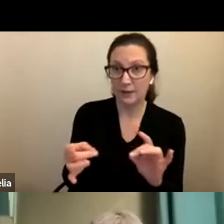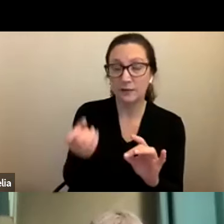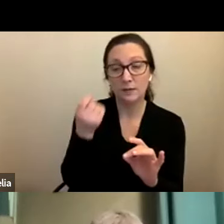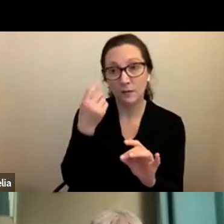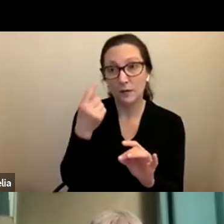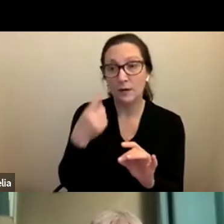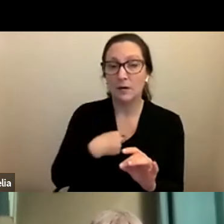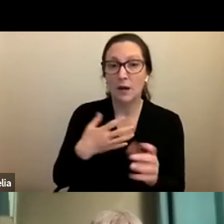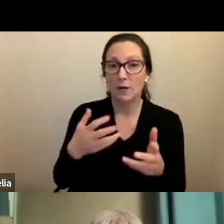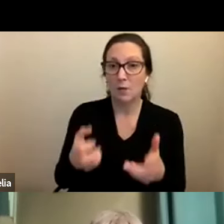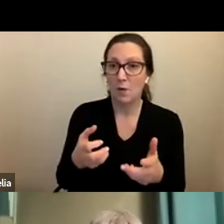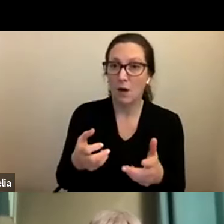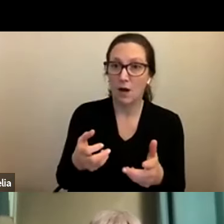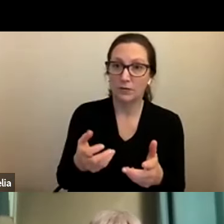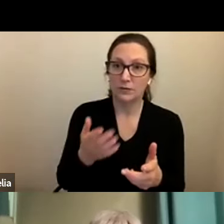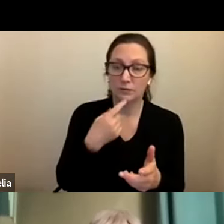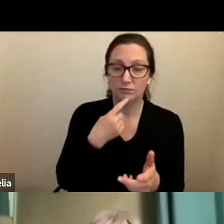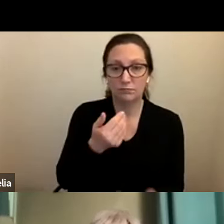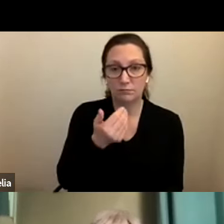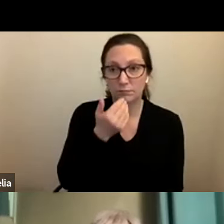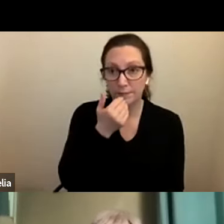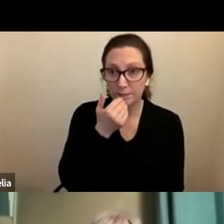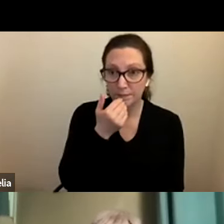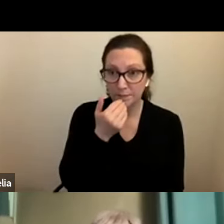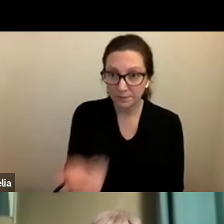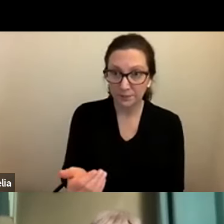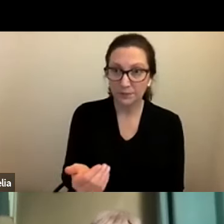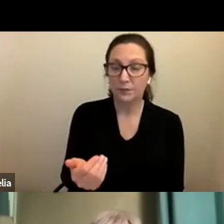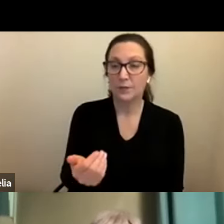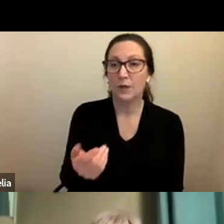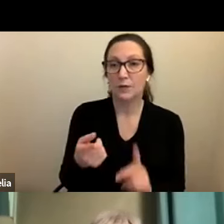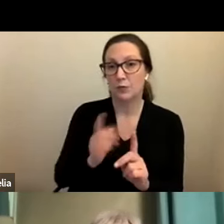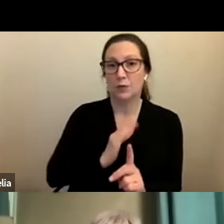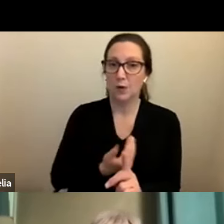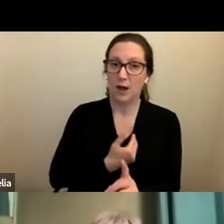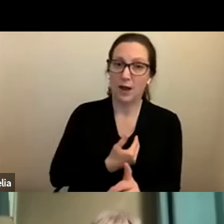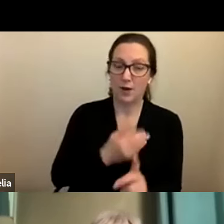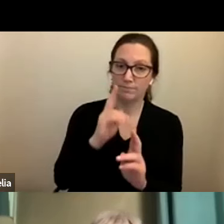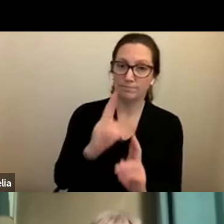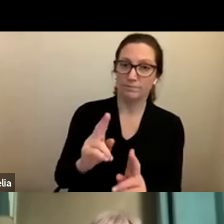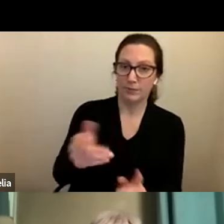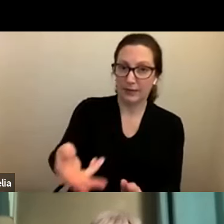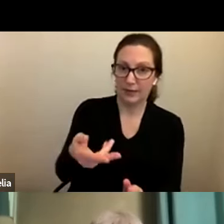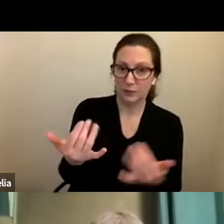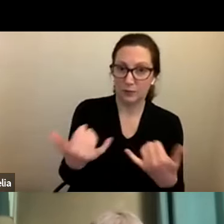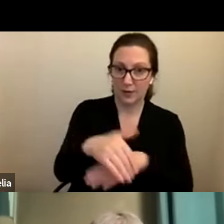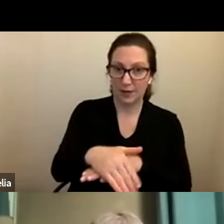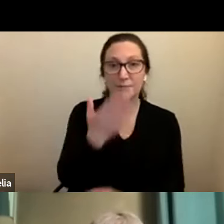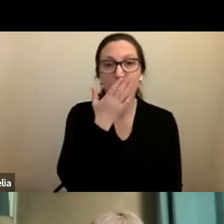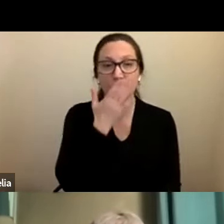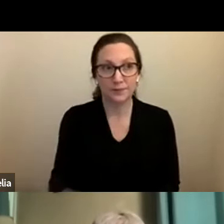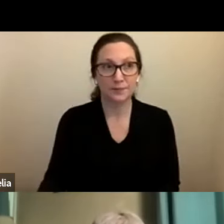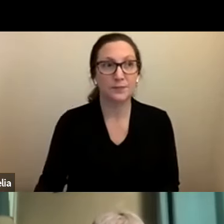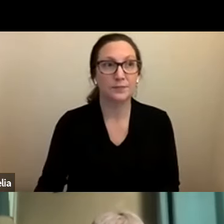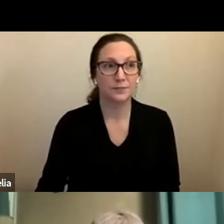to extend my gratitude to our distinguished guest this evening. Thank you.